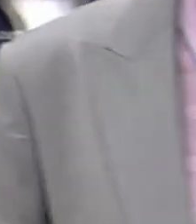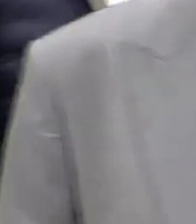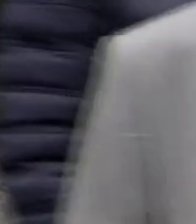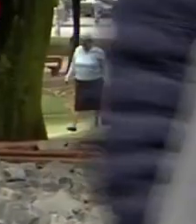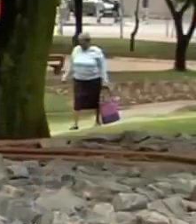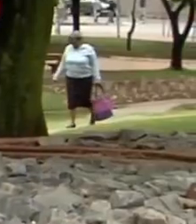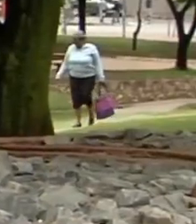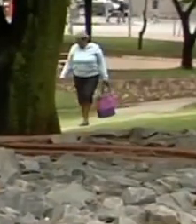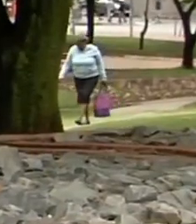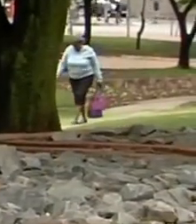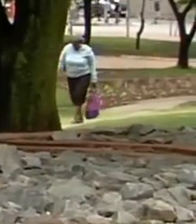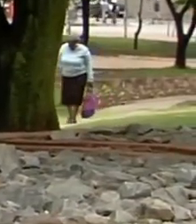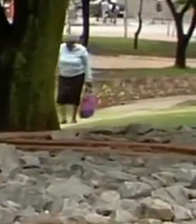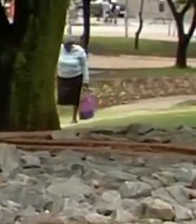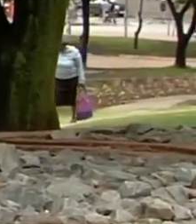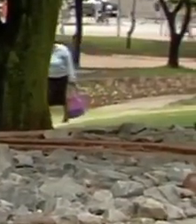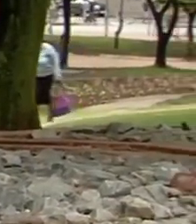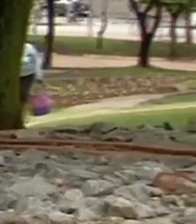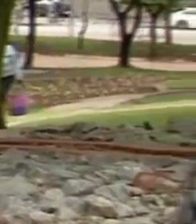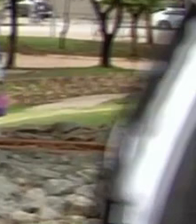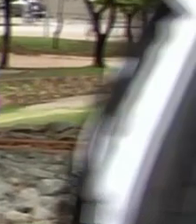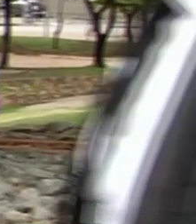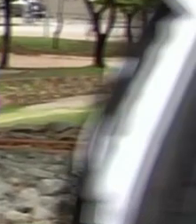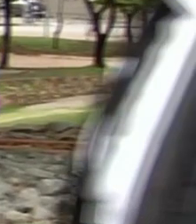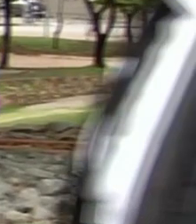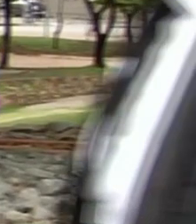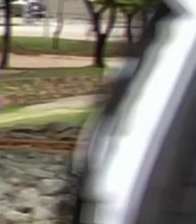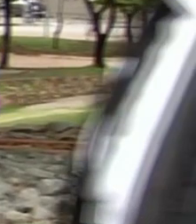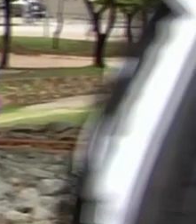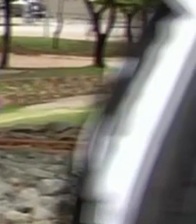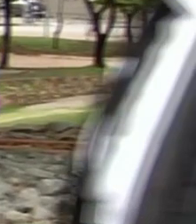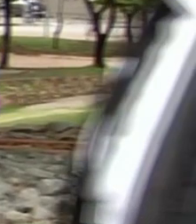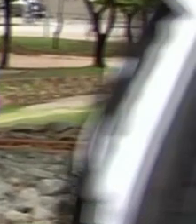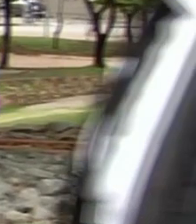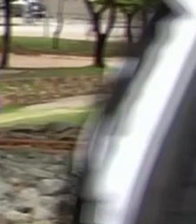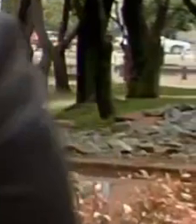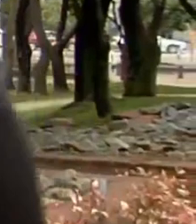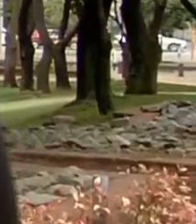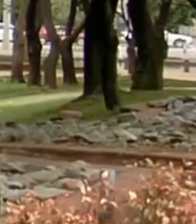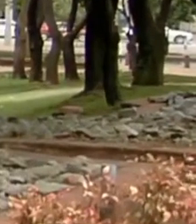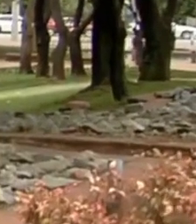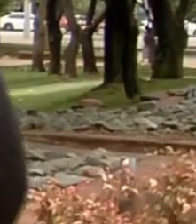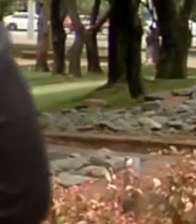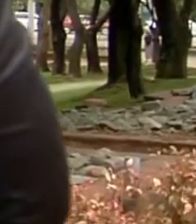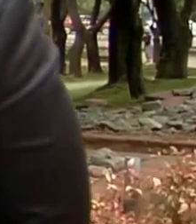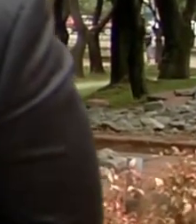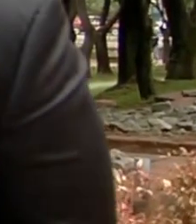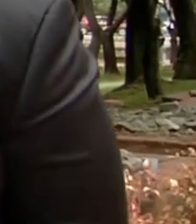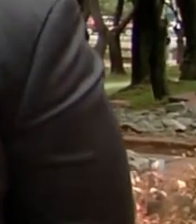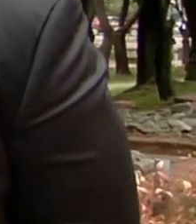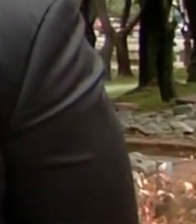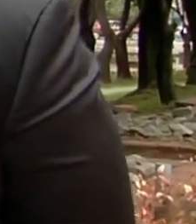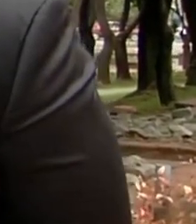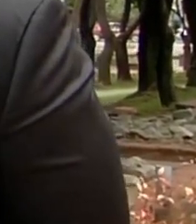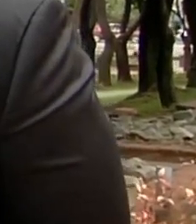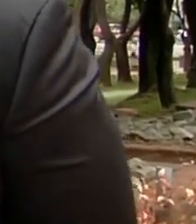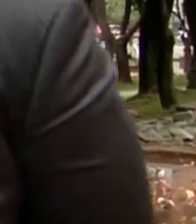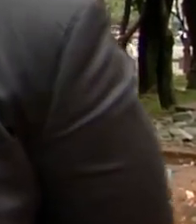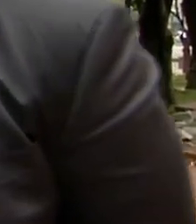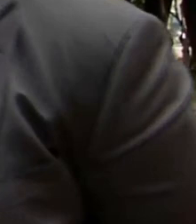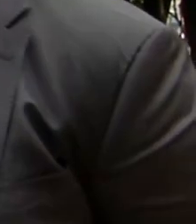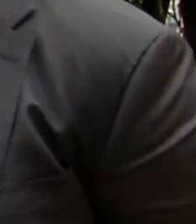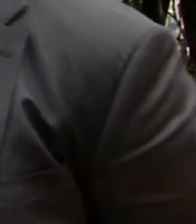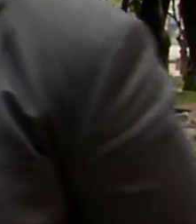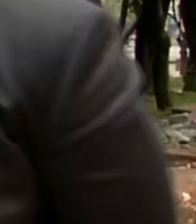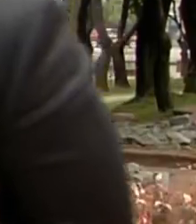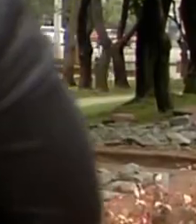response from the ANC's Lesiba Mpi, who is the regional spokesperson. Mr. Mpi, your RC met yesterday evening. What